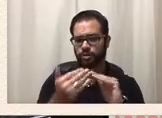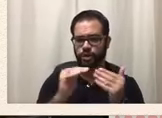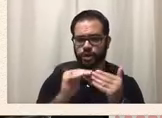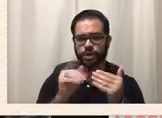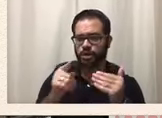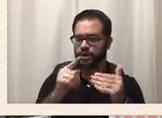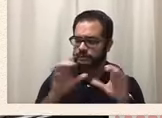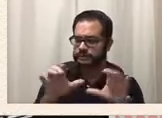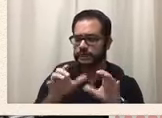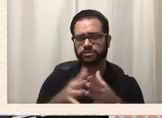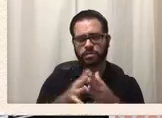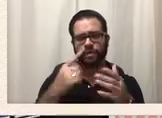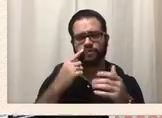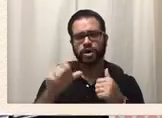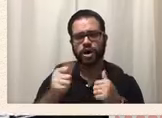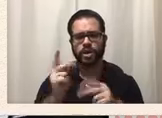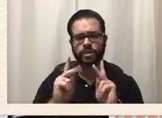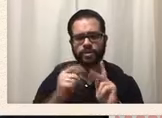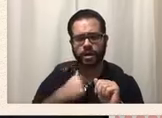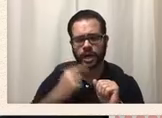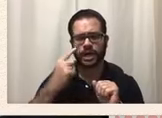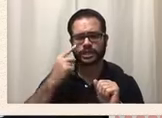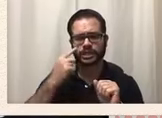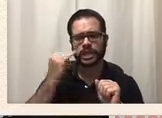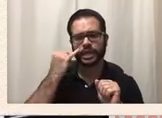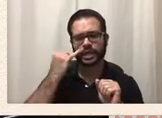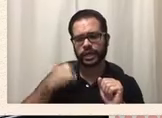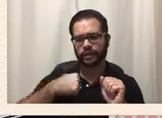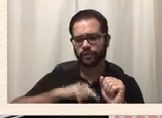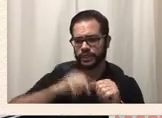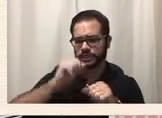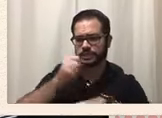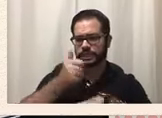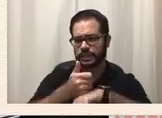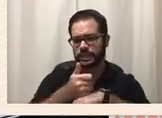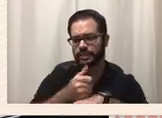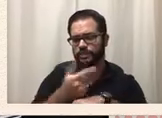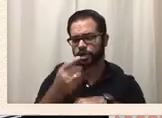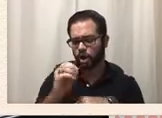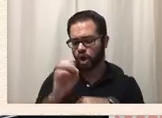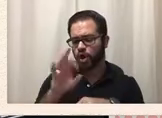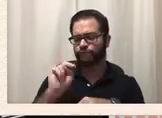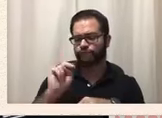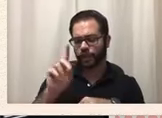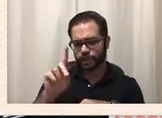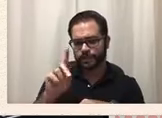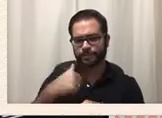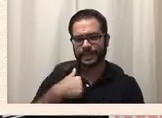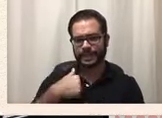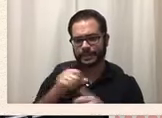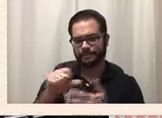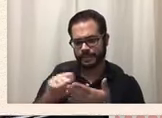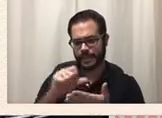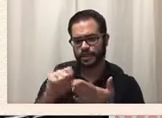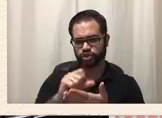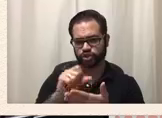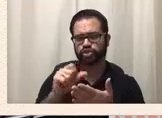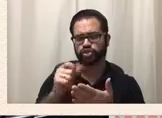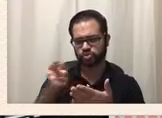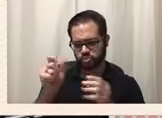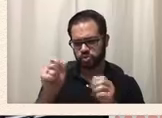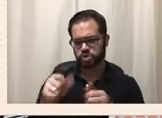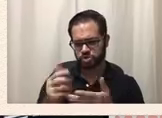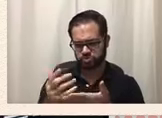I bet if we were to create a GoFundMe page, that we could raise the money pretty